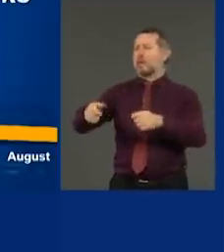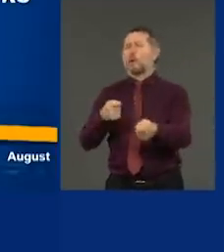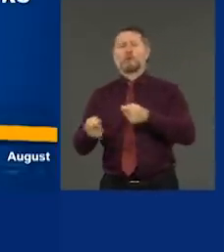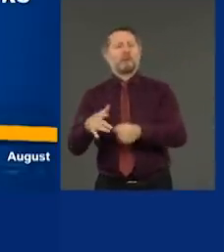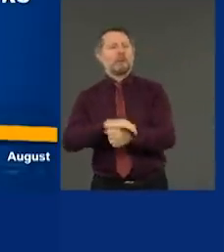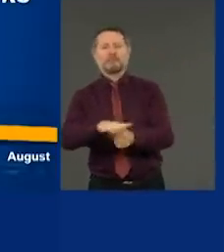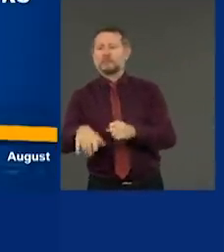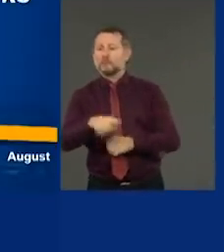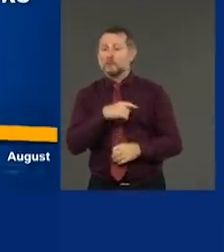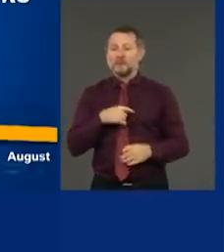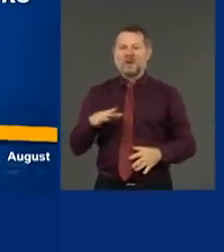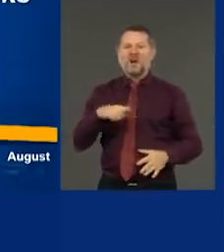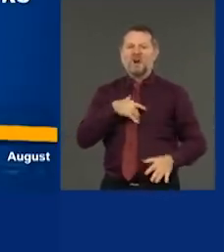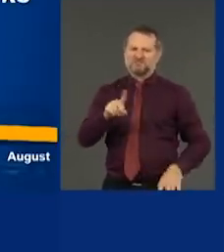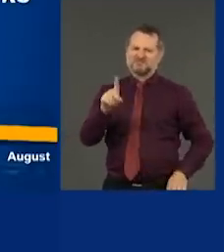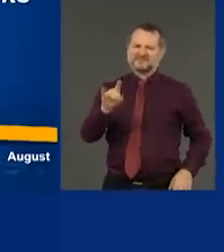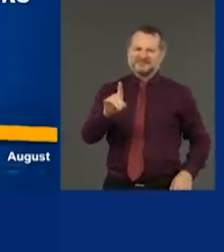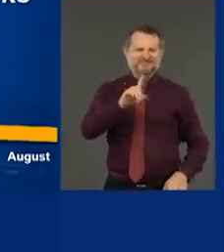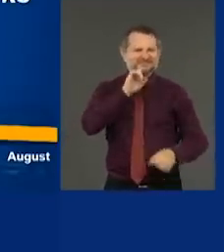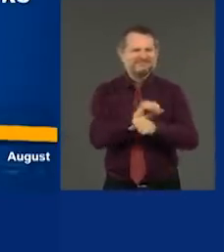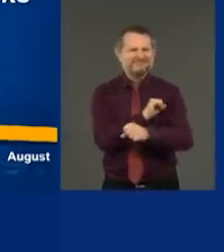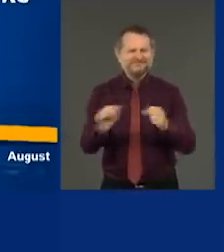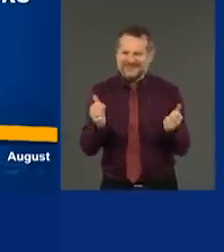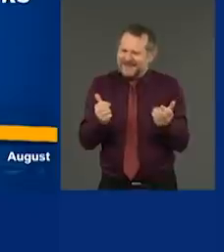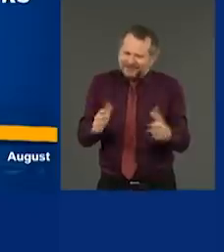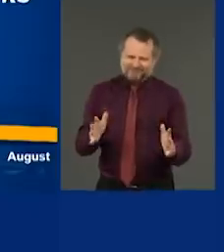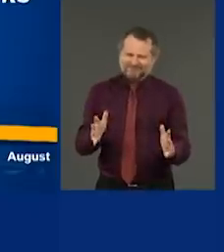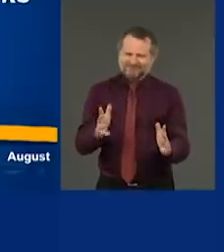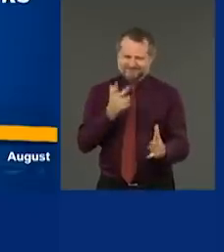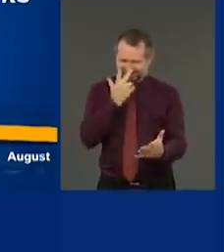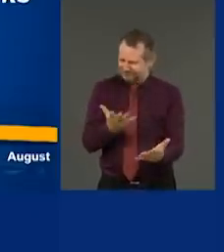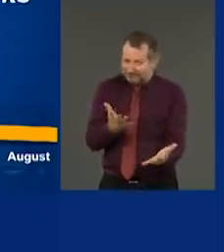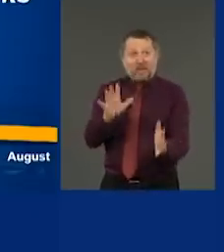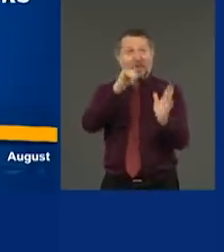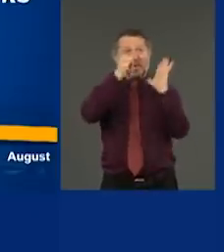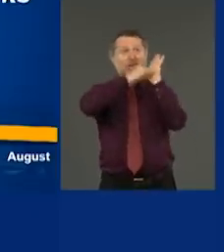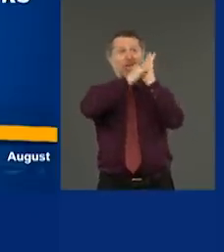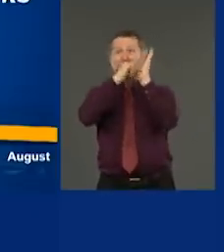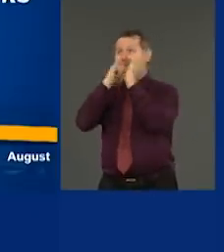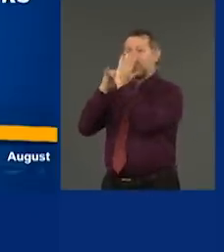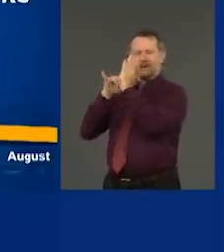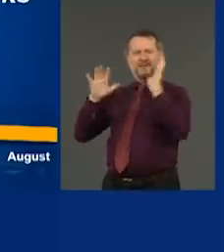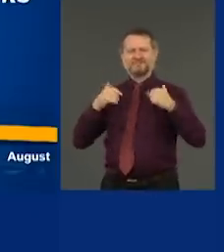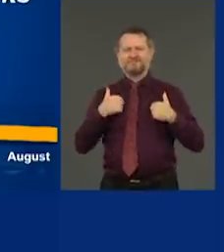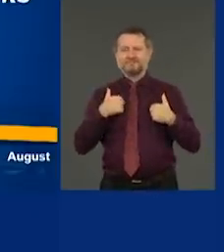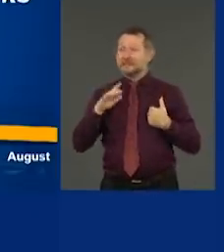way that we could reduce the rate of the infection, and we were going to